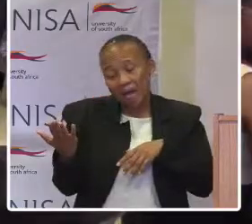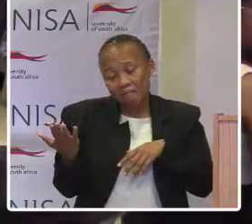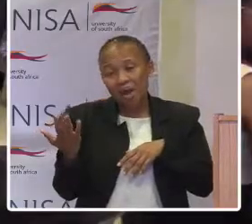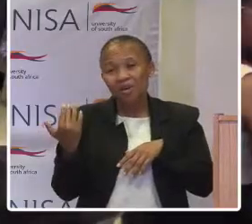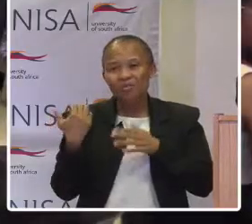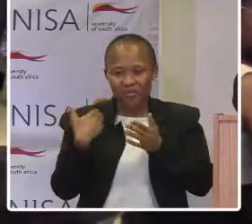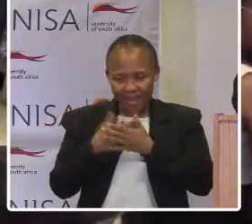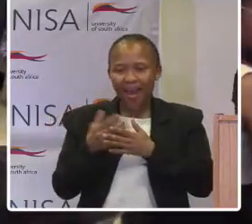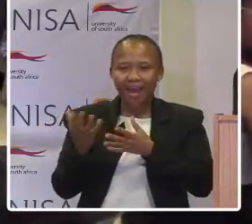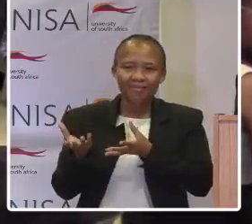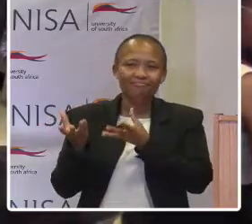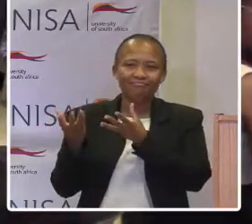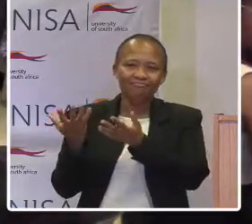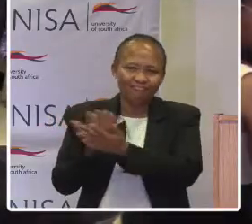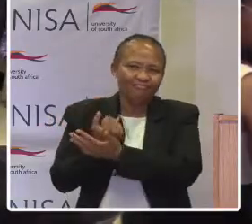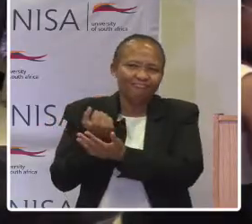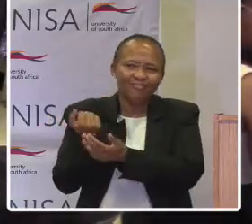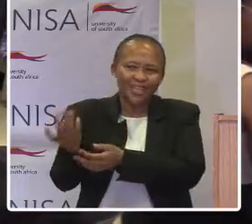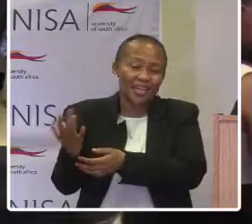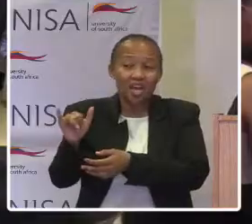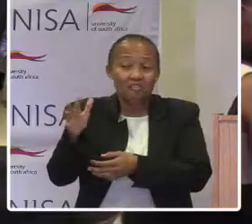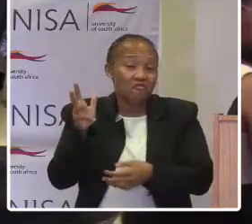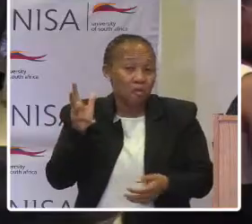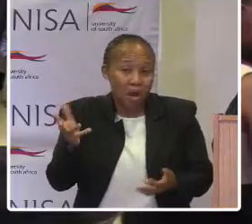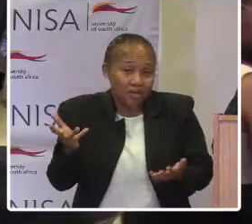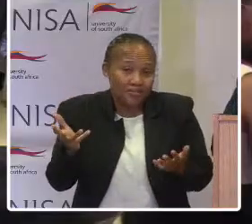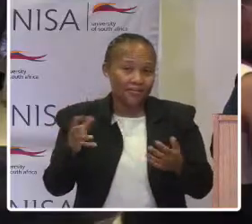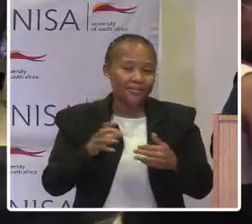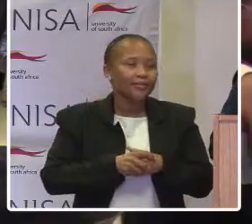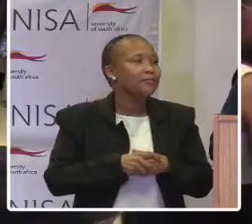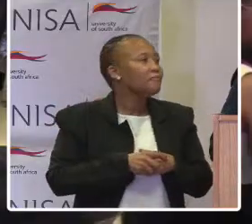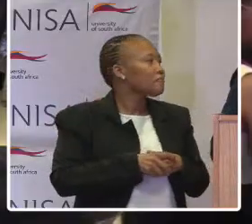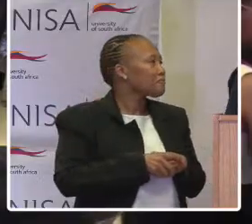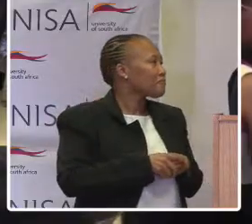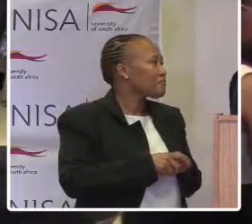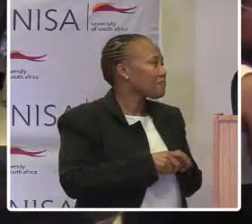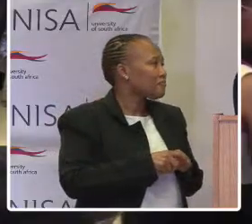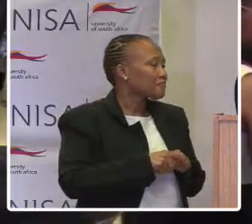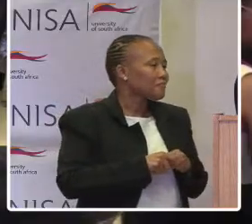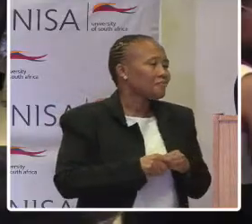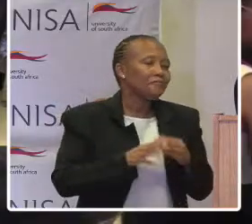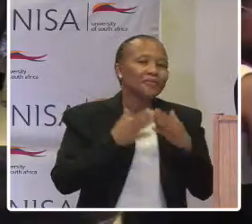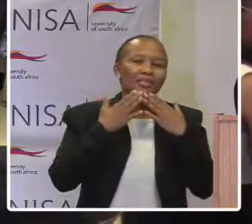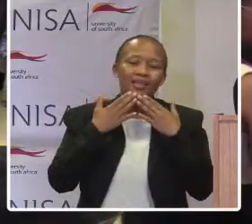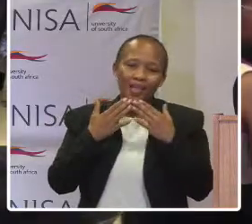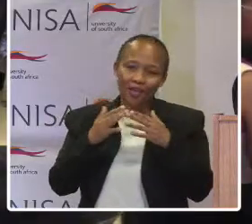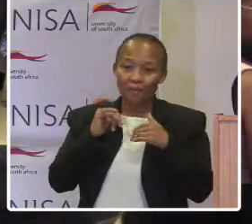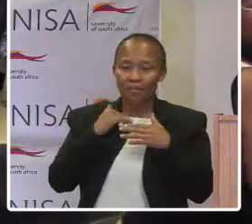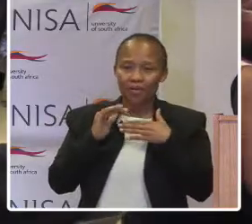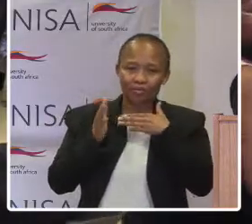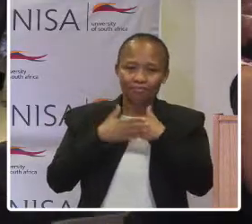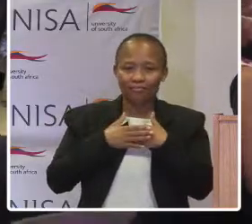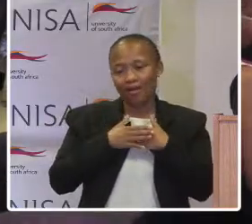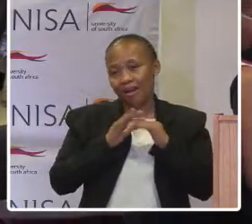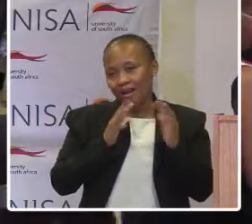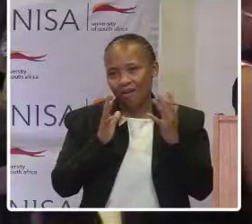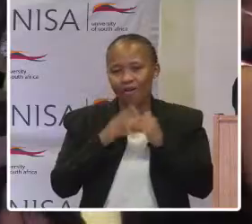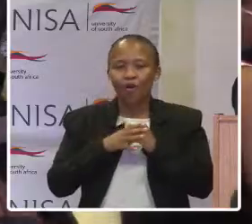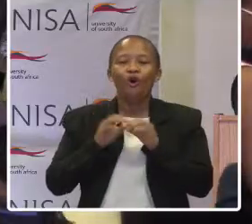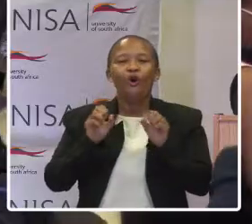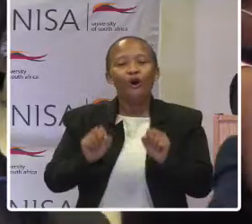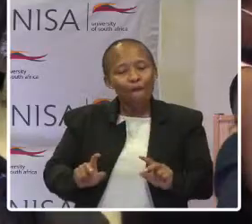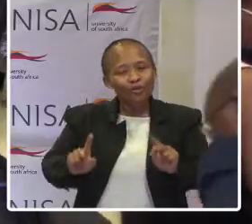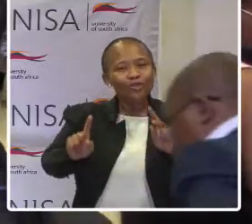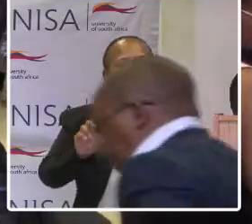Okay, no, so allow me to close off with this. Really, the opportunities exist. We have one startup